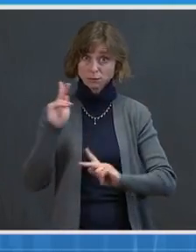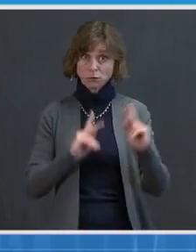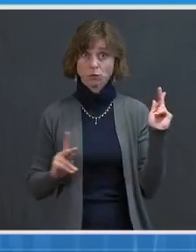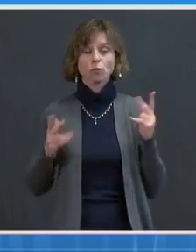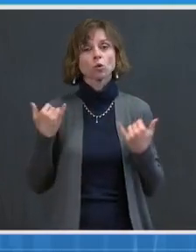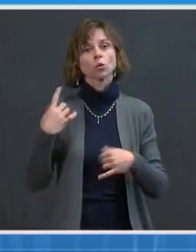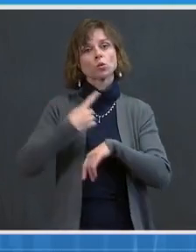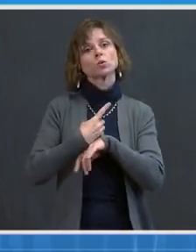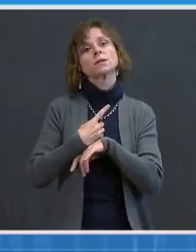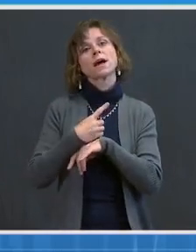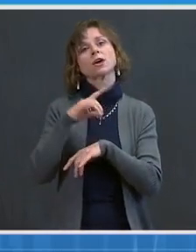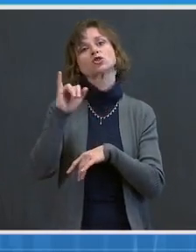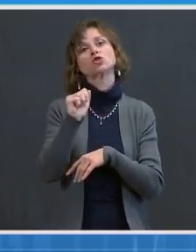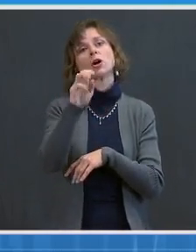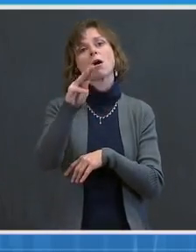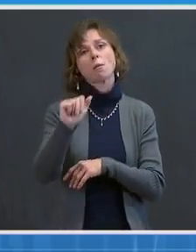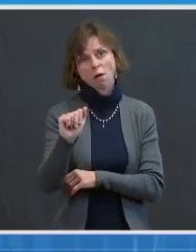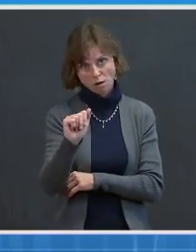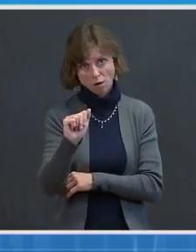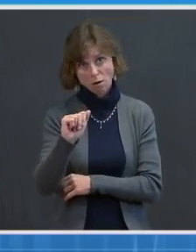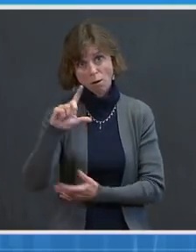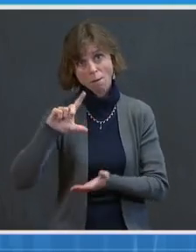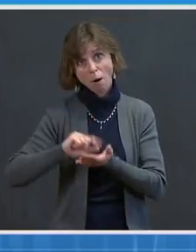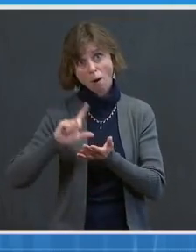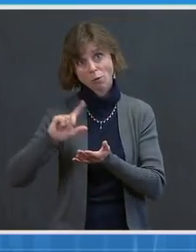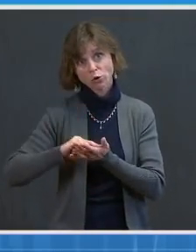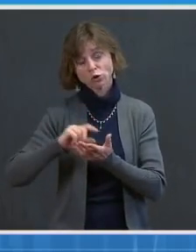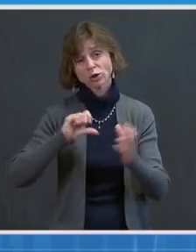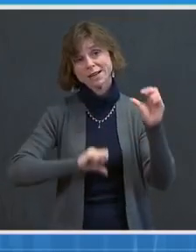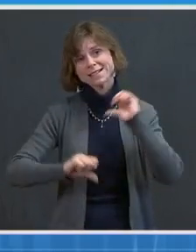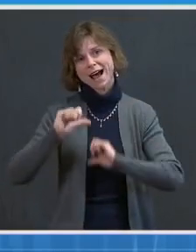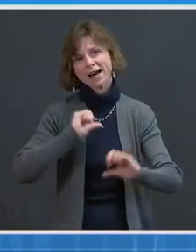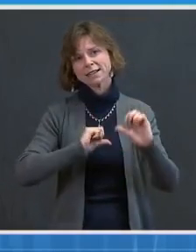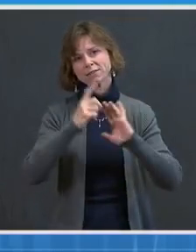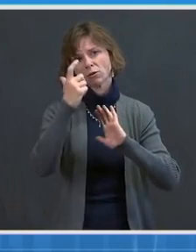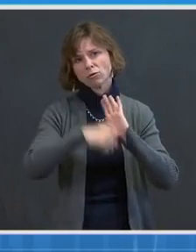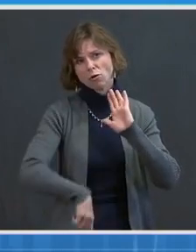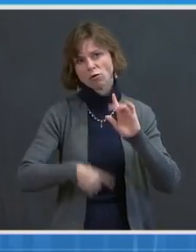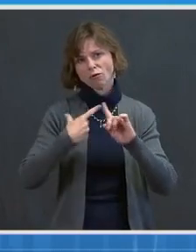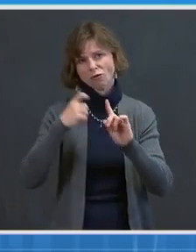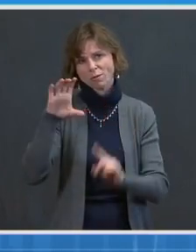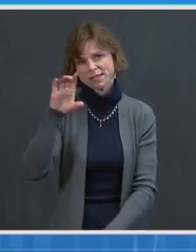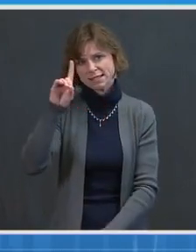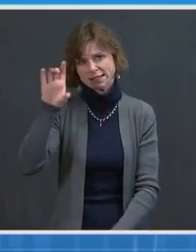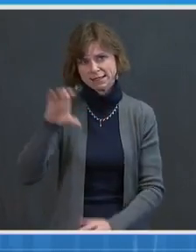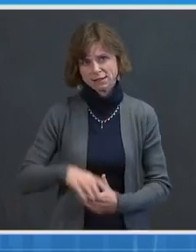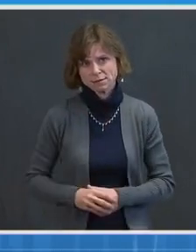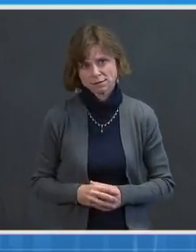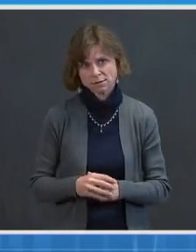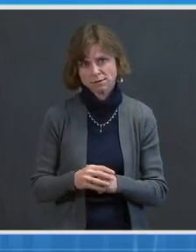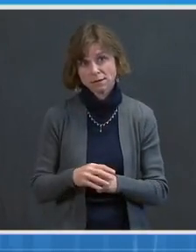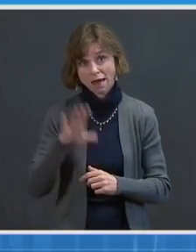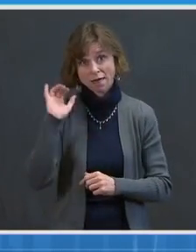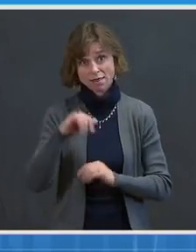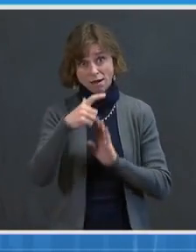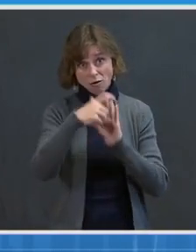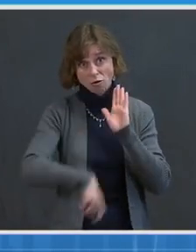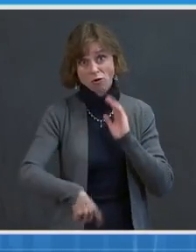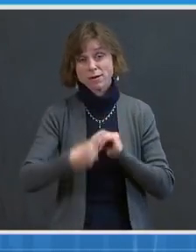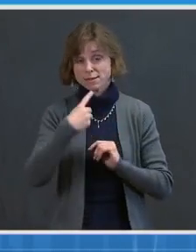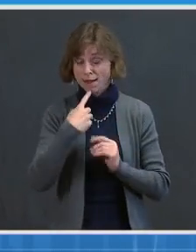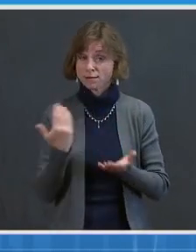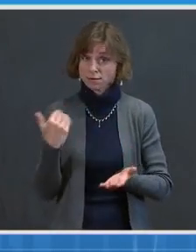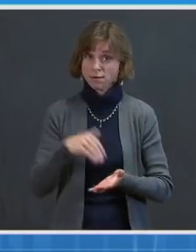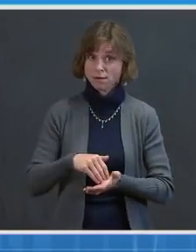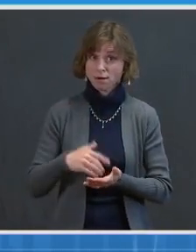of the American Medical Association published a scientific commentary from CDC. In the commentary, we again summarize the